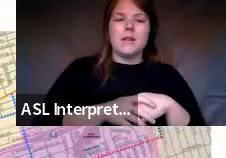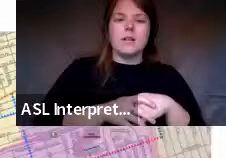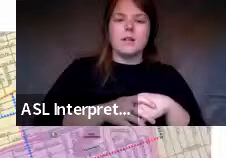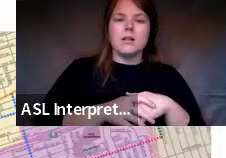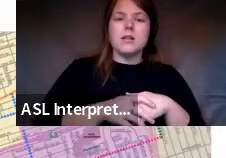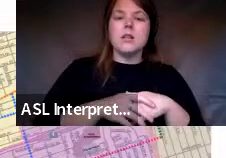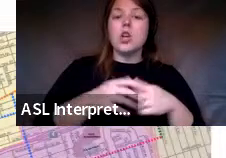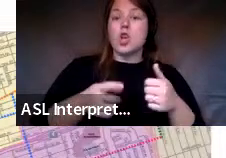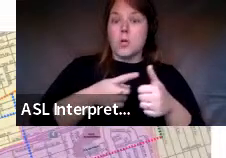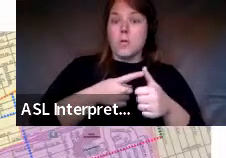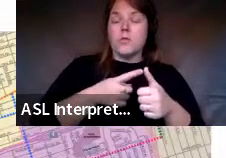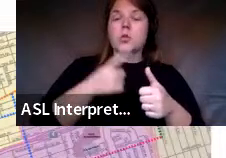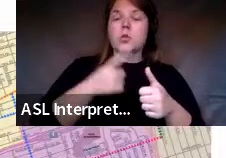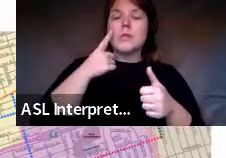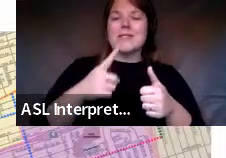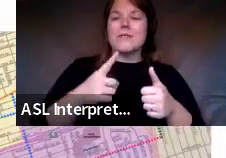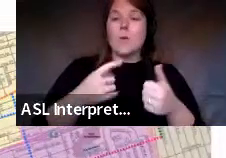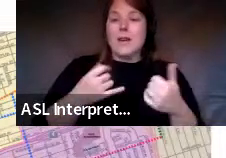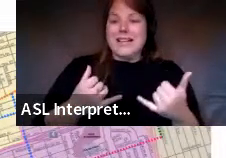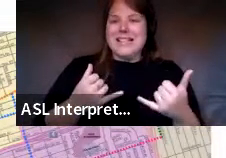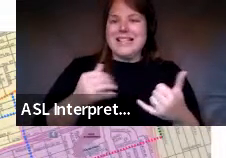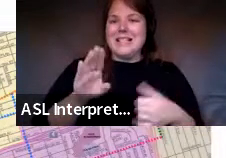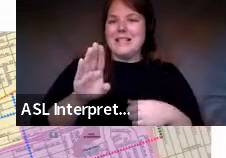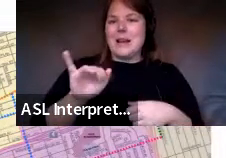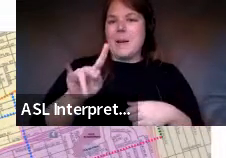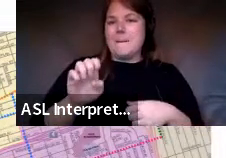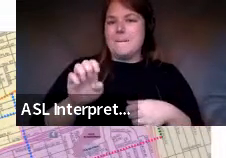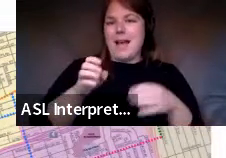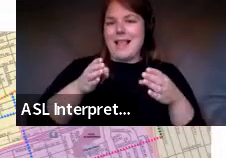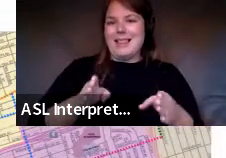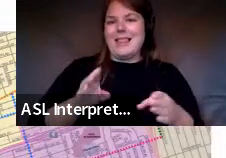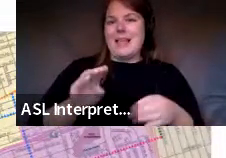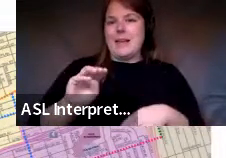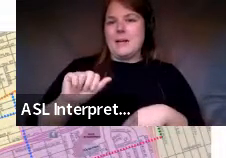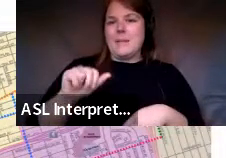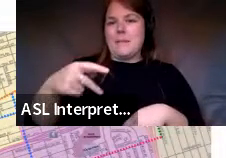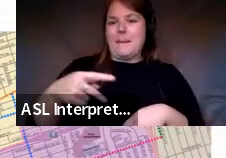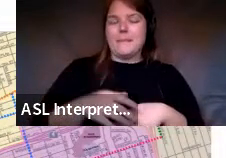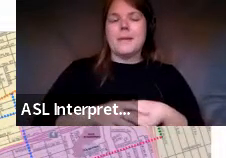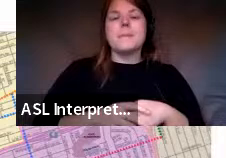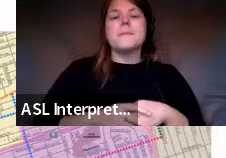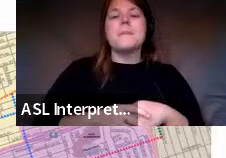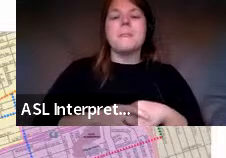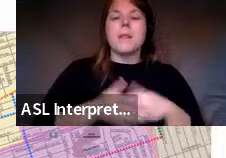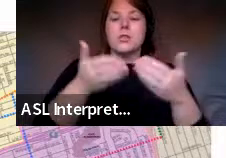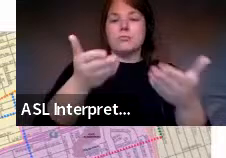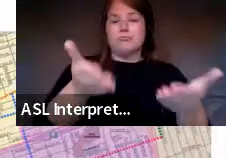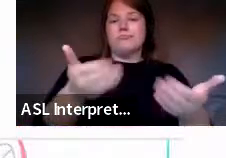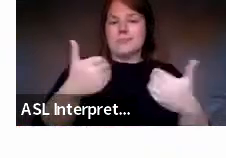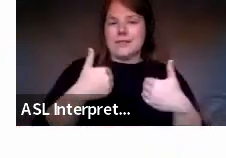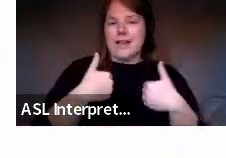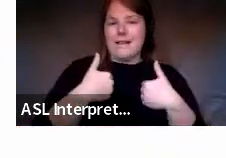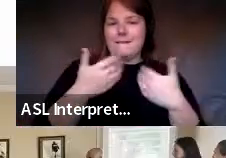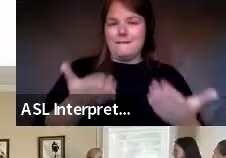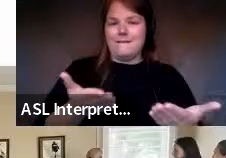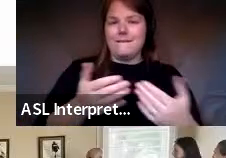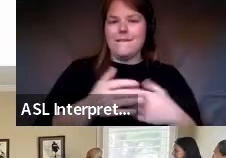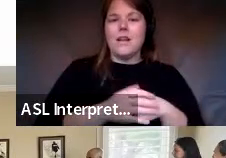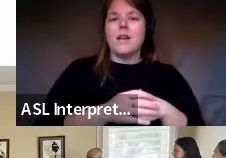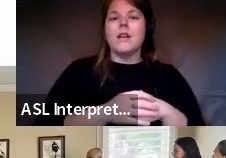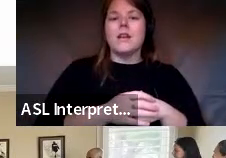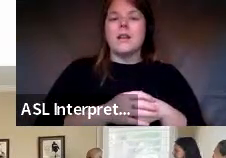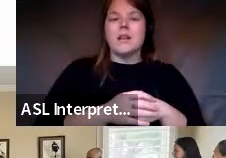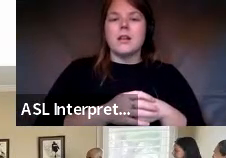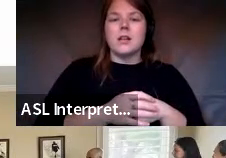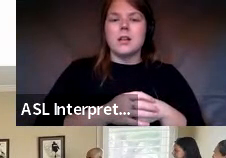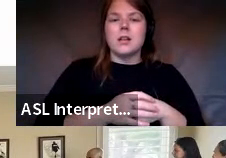was, I think, for an existing bike lane map. Okay. So that's what we have here, but I wonder, maybe just I'll get